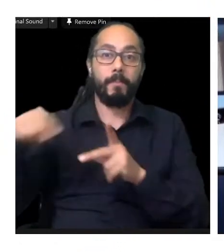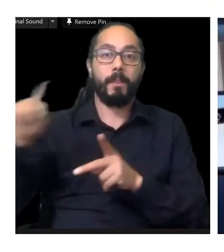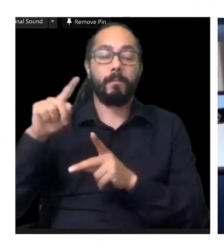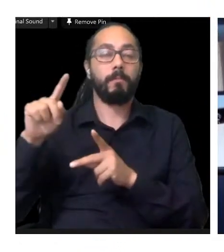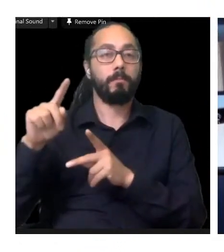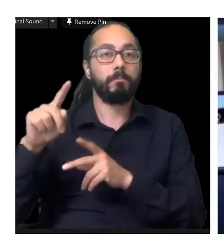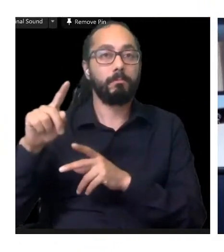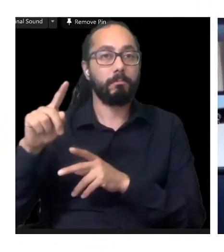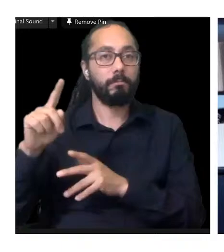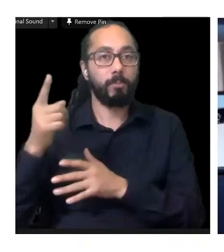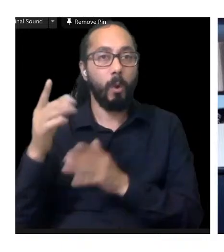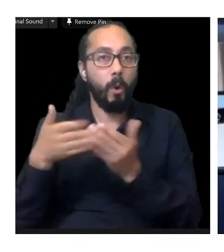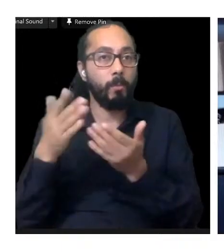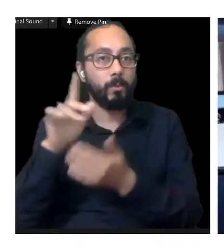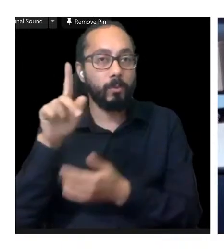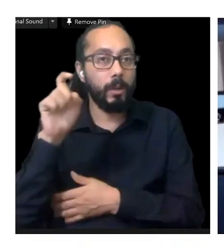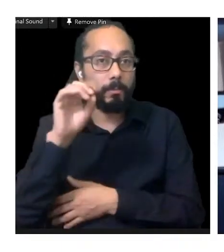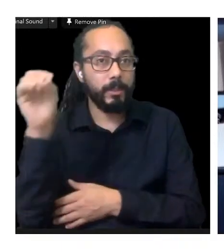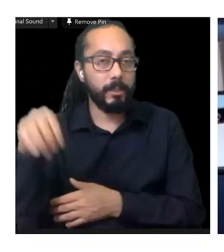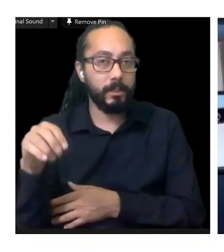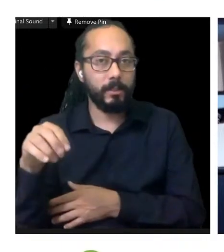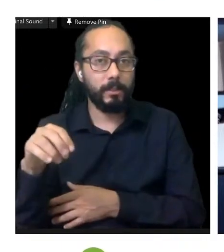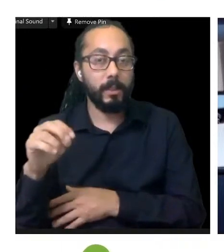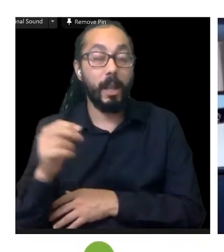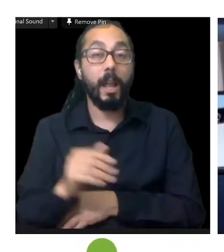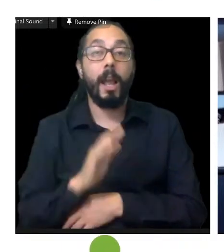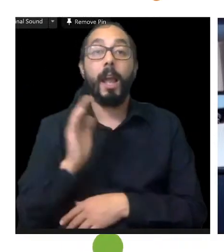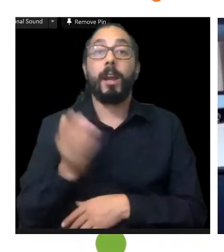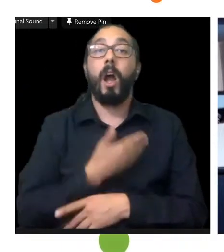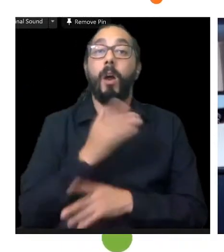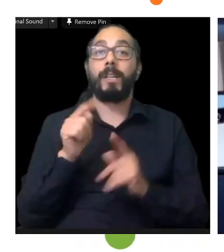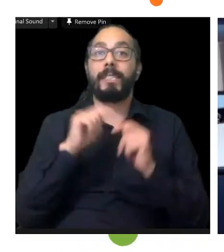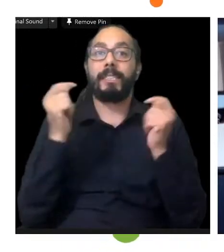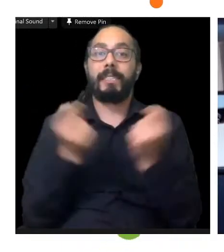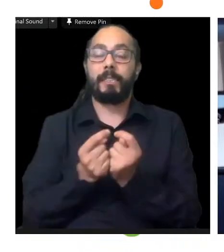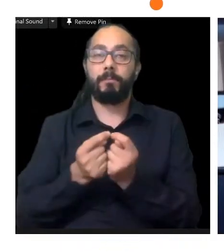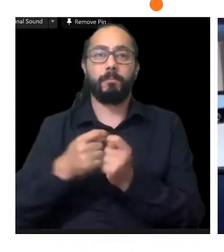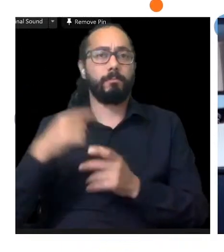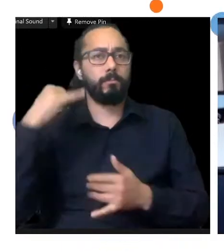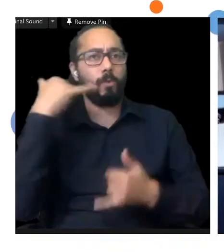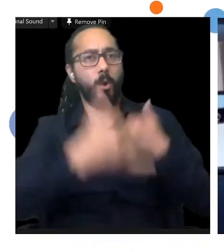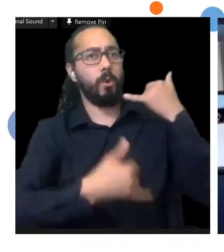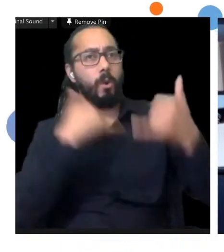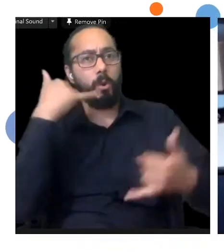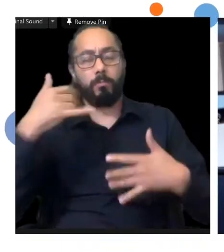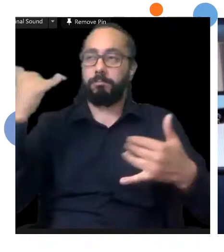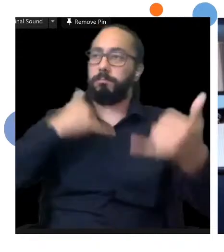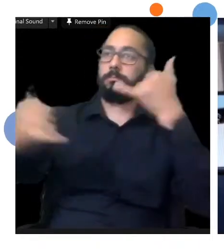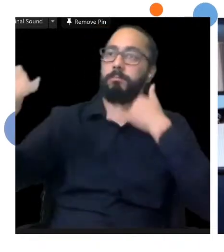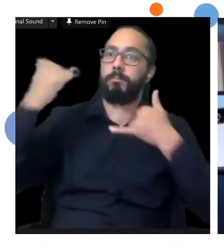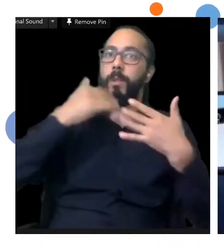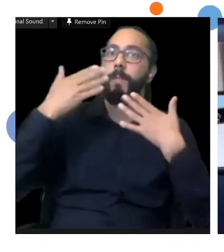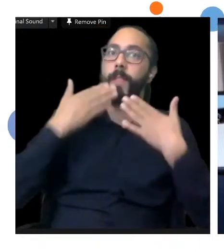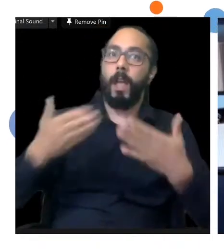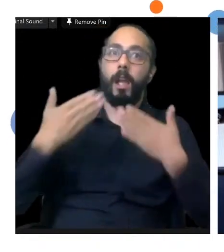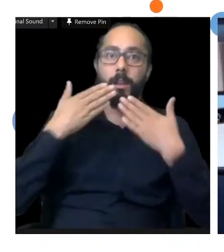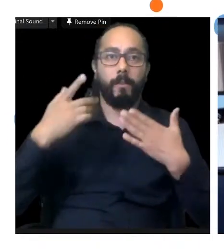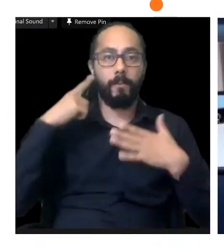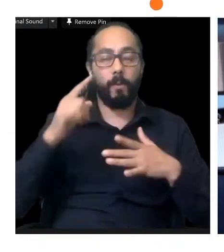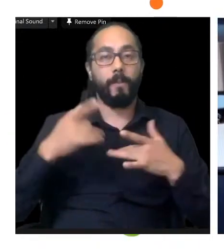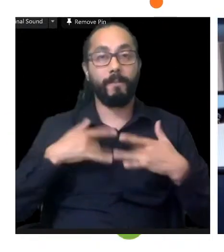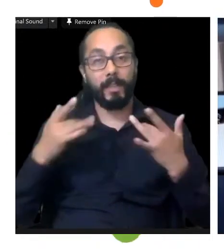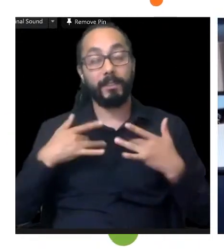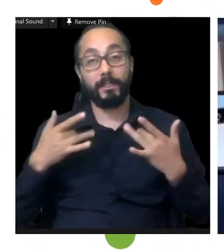us. Anecdotally, our development team has received many calls thanking us for the events, and we've been able to also use them